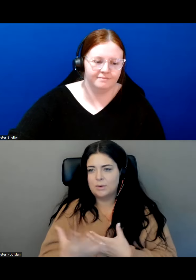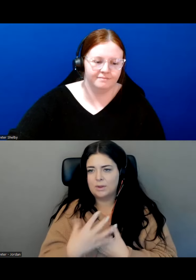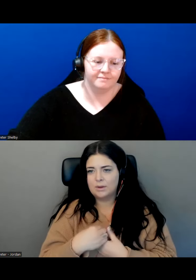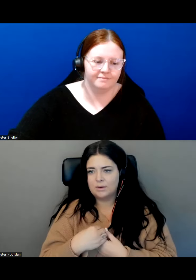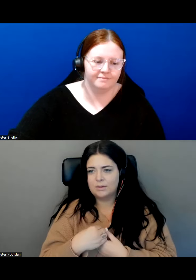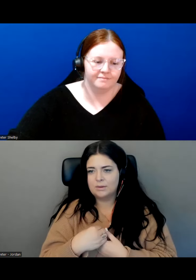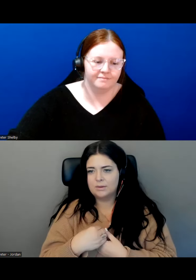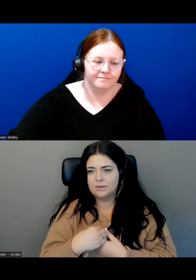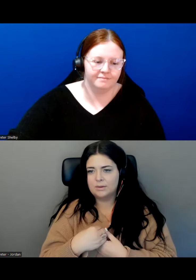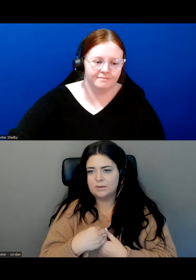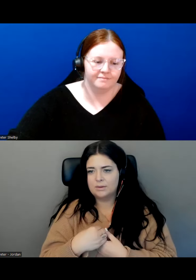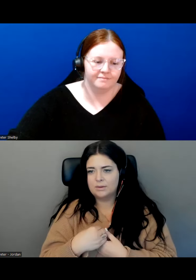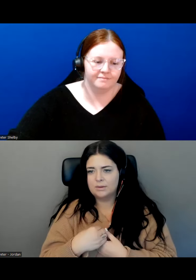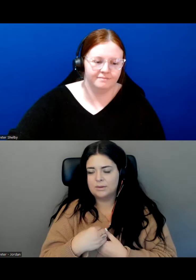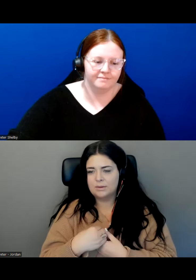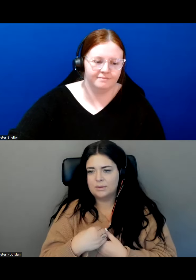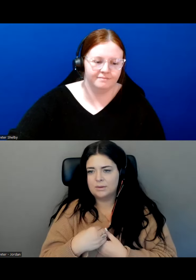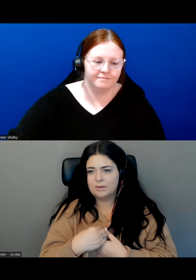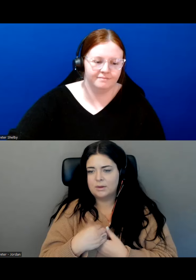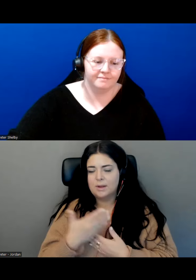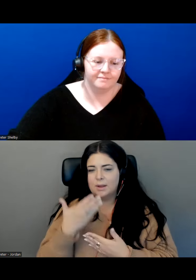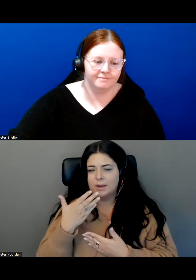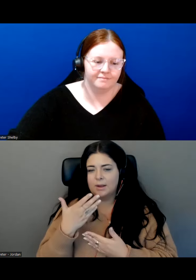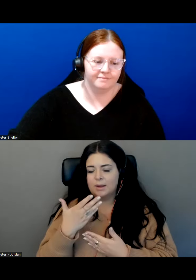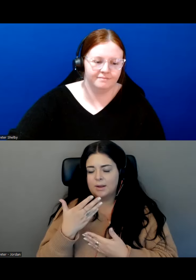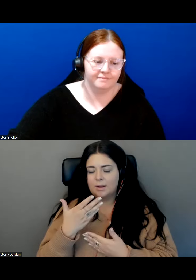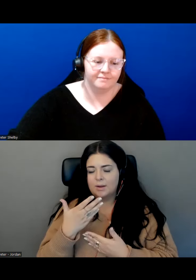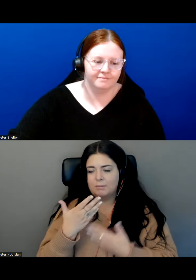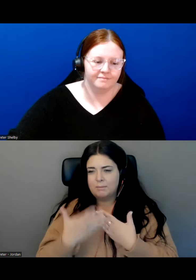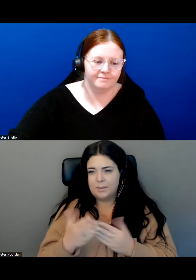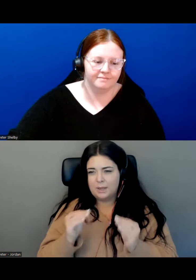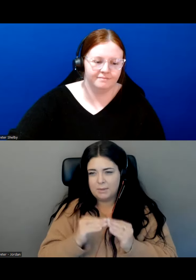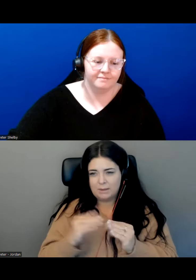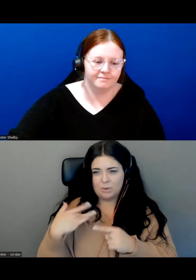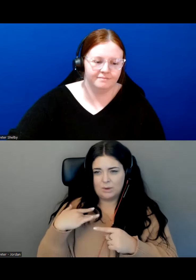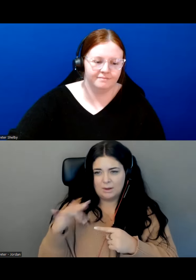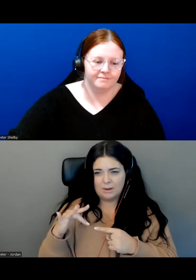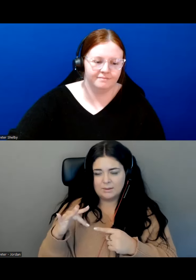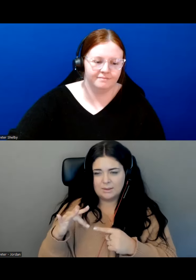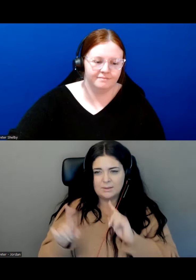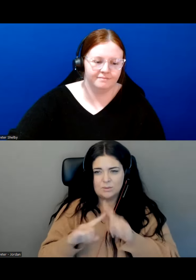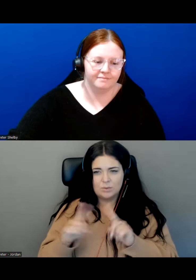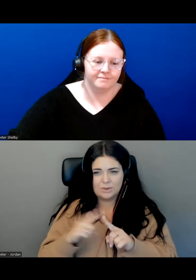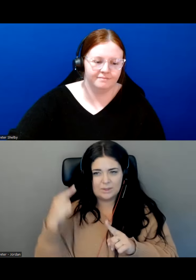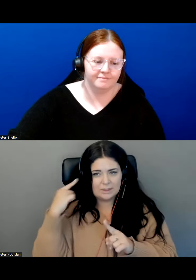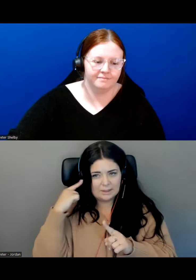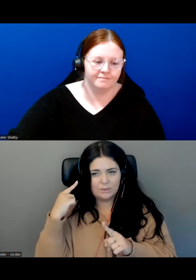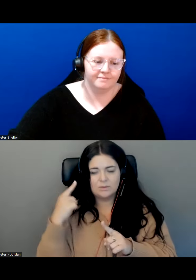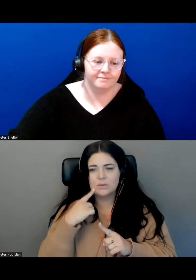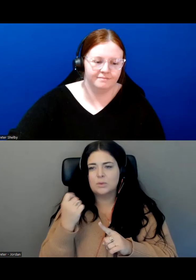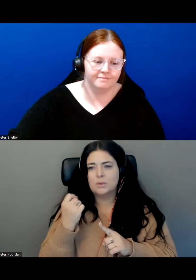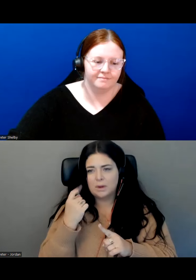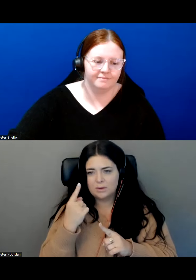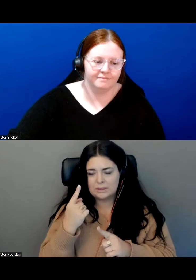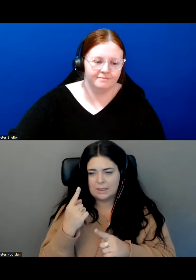that you might be a bit more sensitive to sounds. So we would really take that into